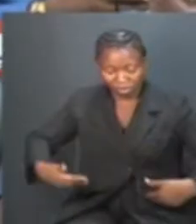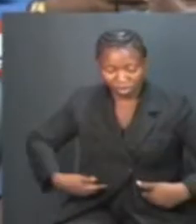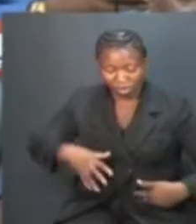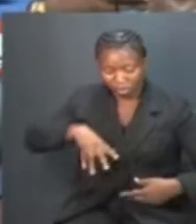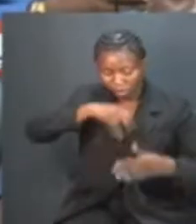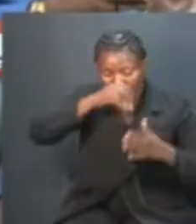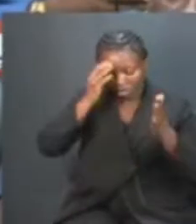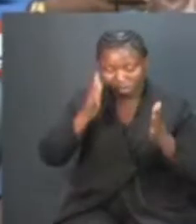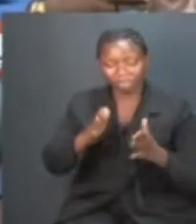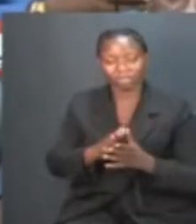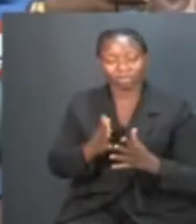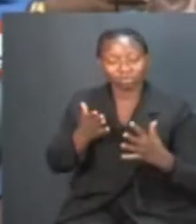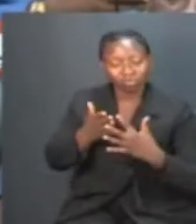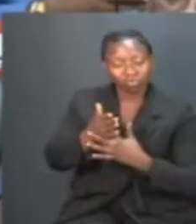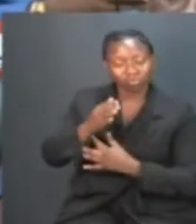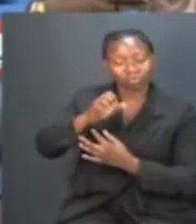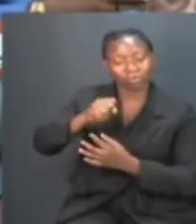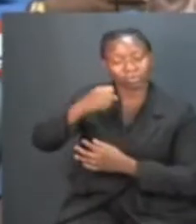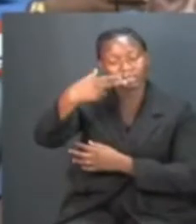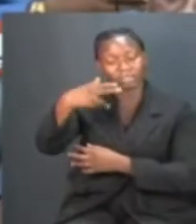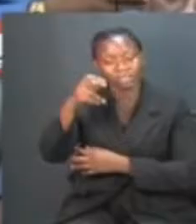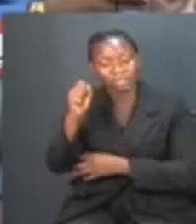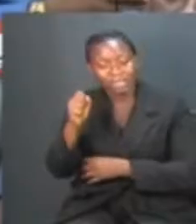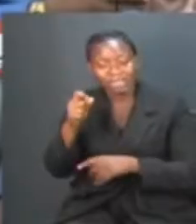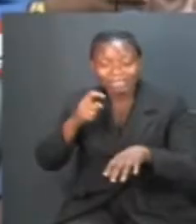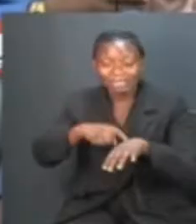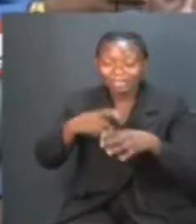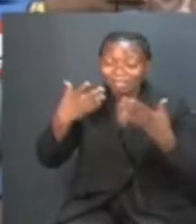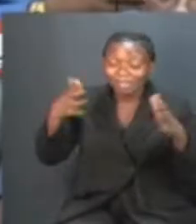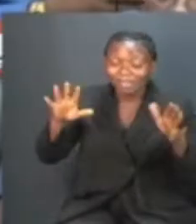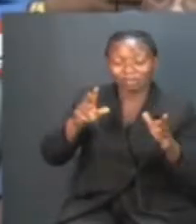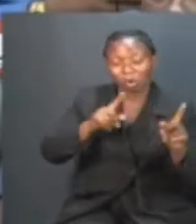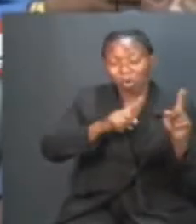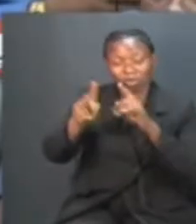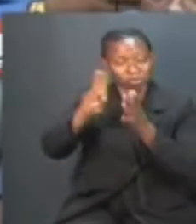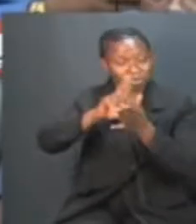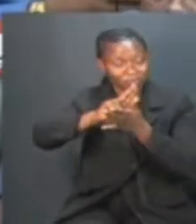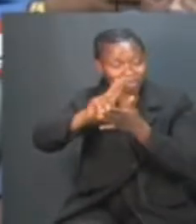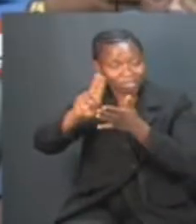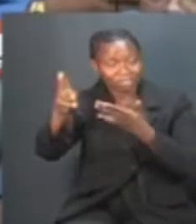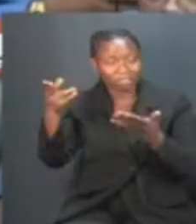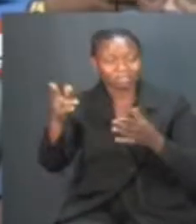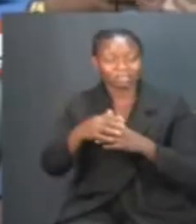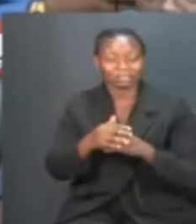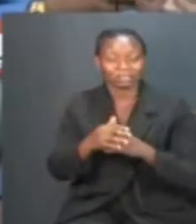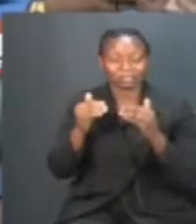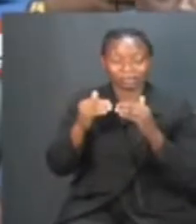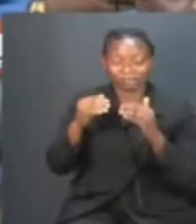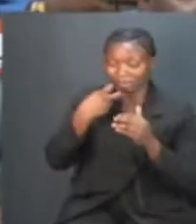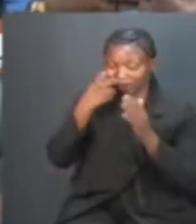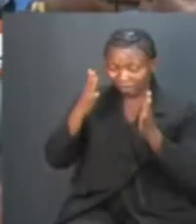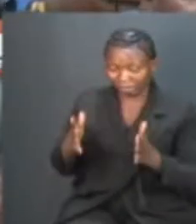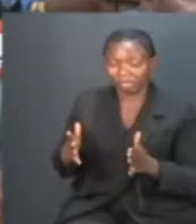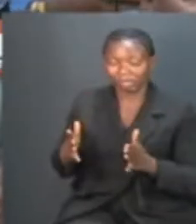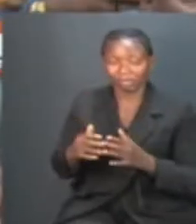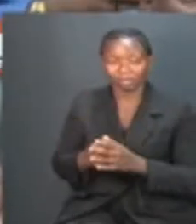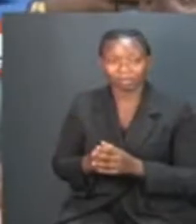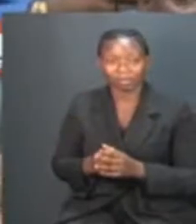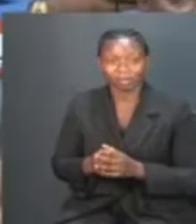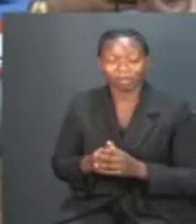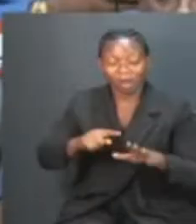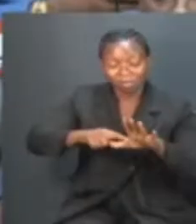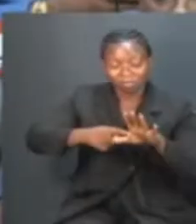the mill, through the senior high school, by the time they get to the universities and the tertiary level, Mr. Speaker, you would have, right from